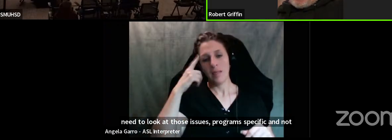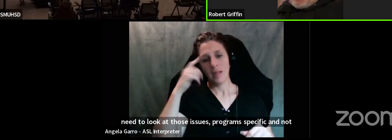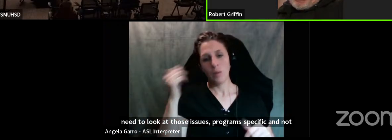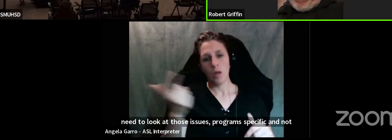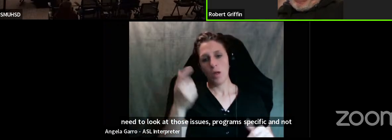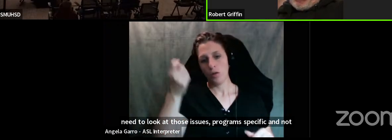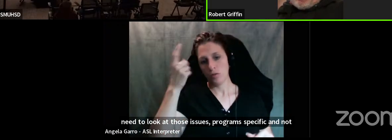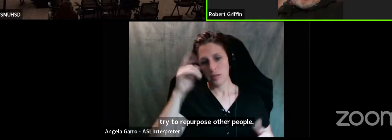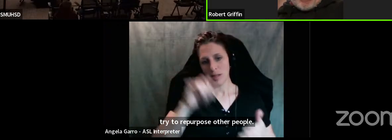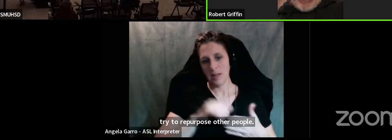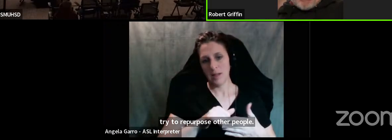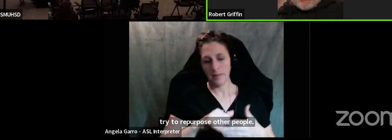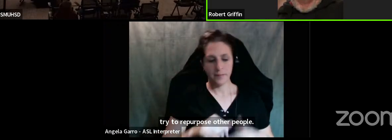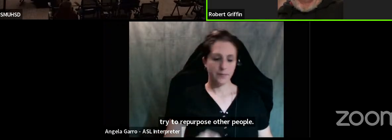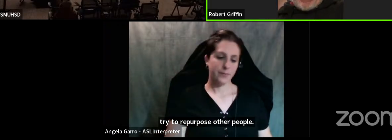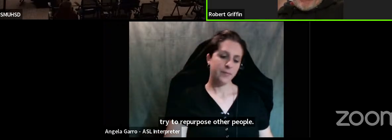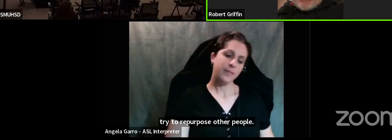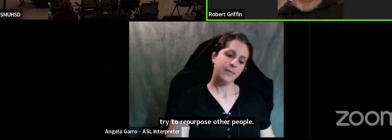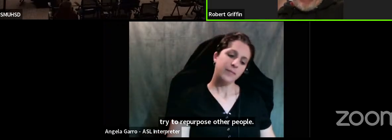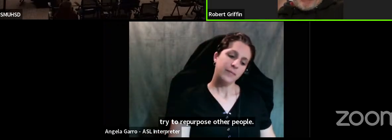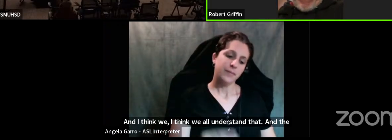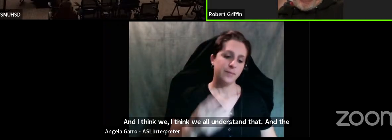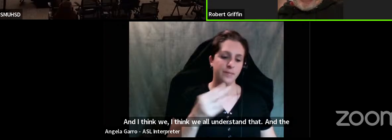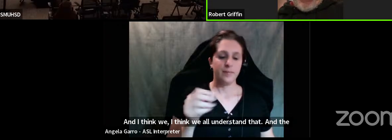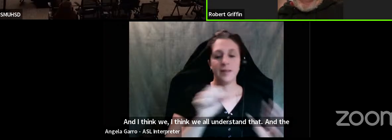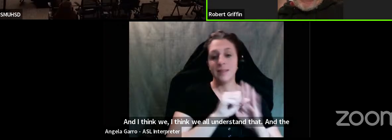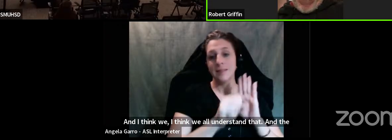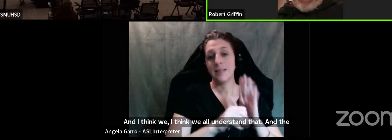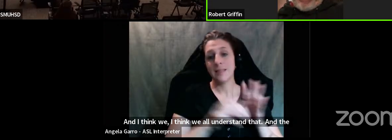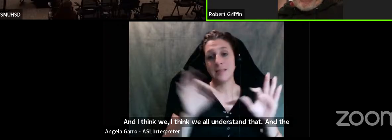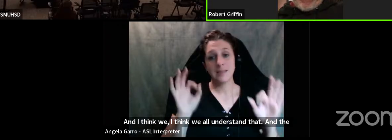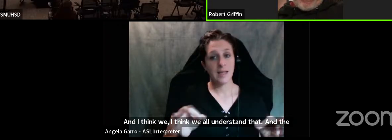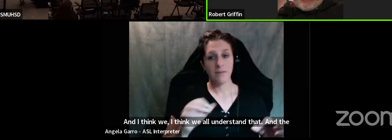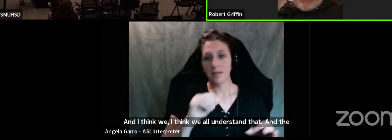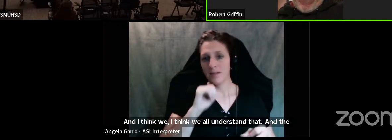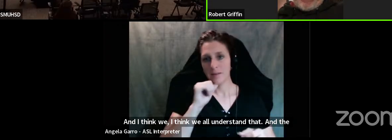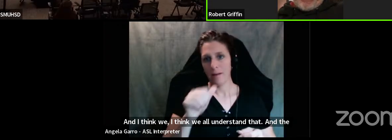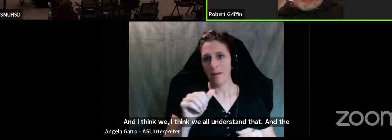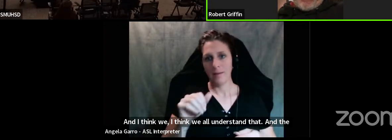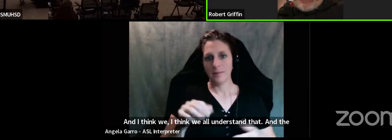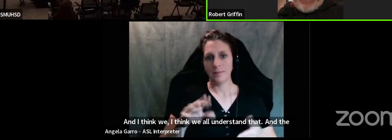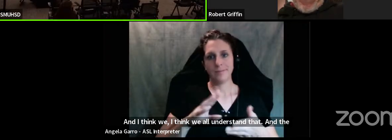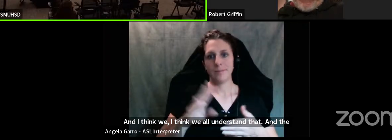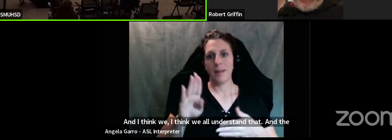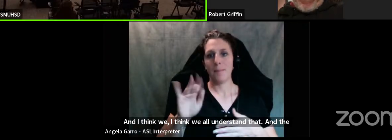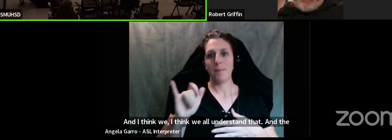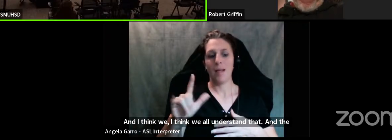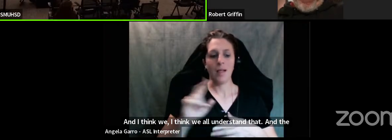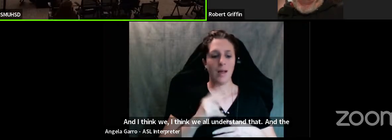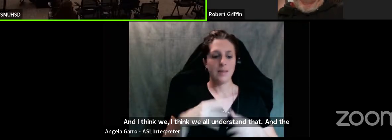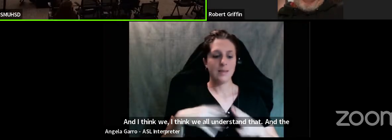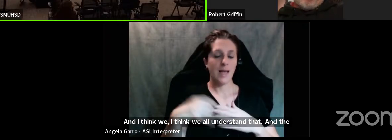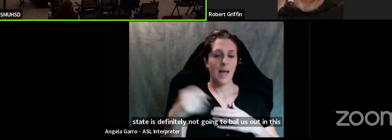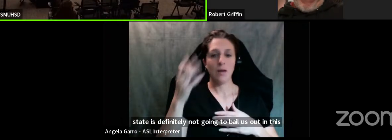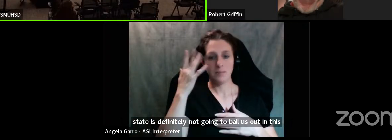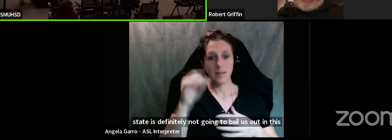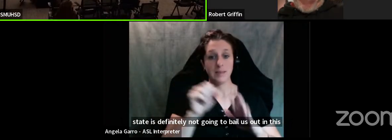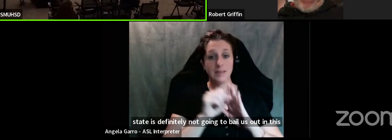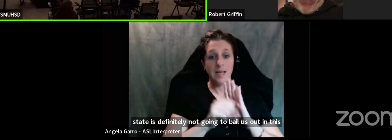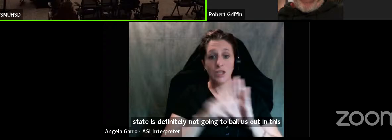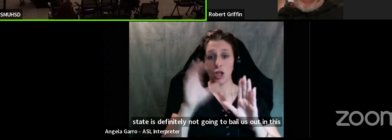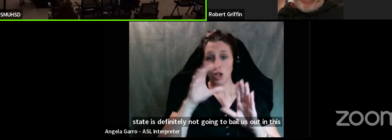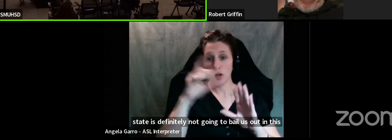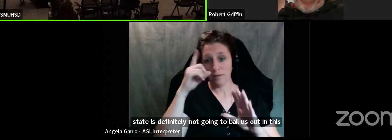understand that. And the state is definitely not going to bail us out in this, because the state is looking for money. They've